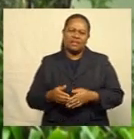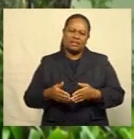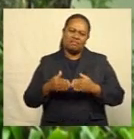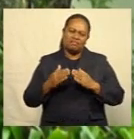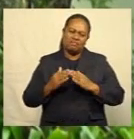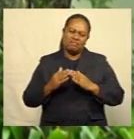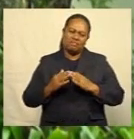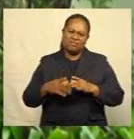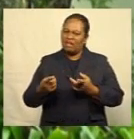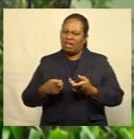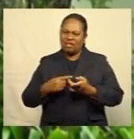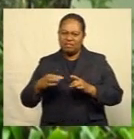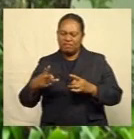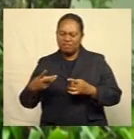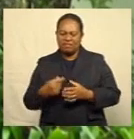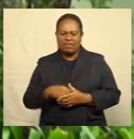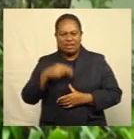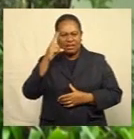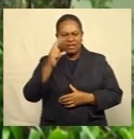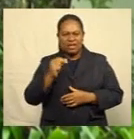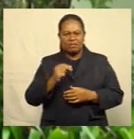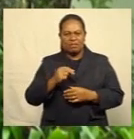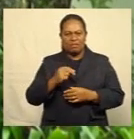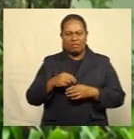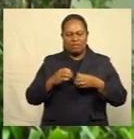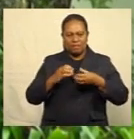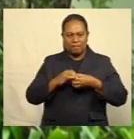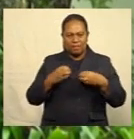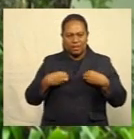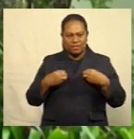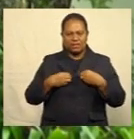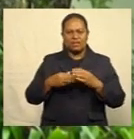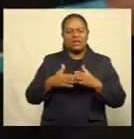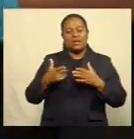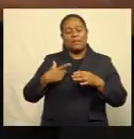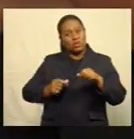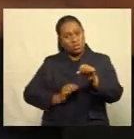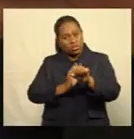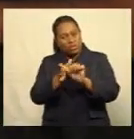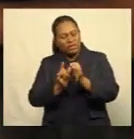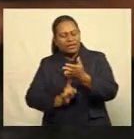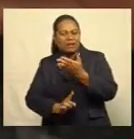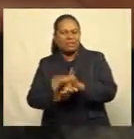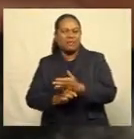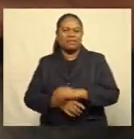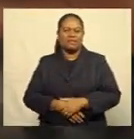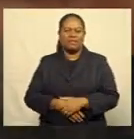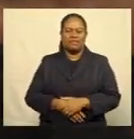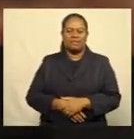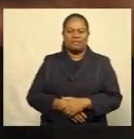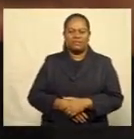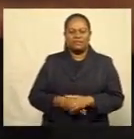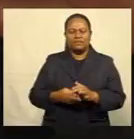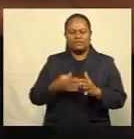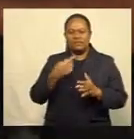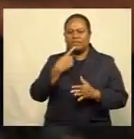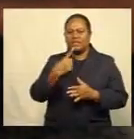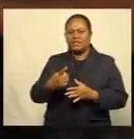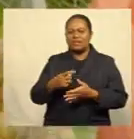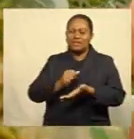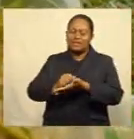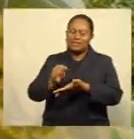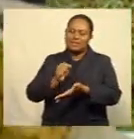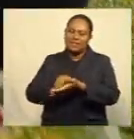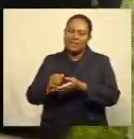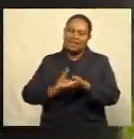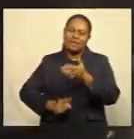Then things started to collide from there since this COVID-19 thing happened. Nathanieli Lavolalau sells his cuisine at the Rock